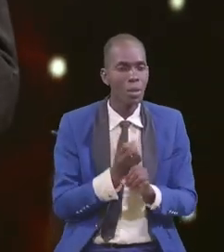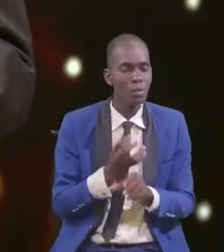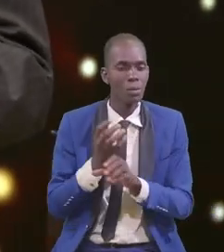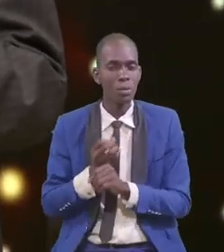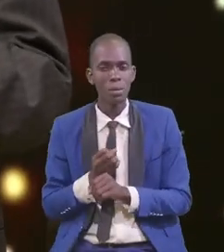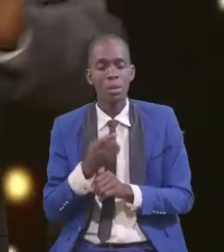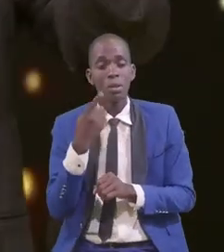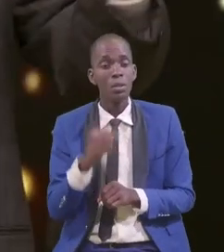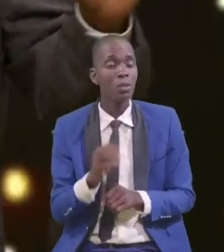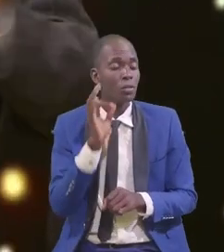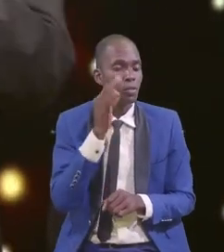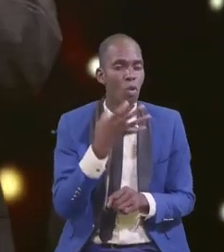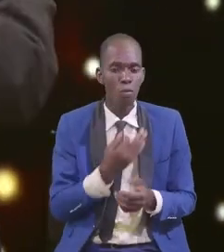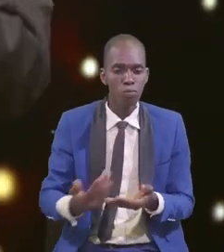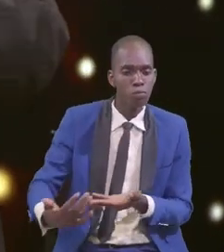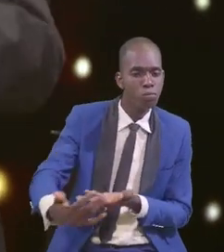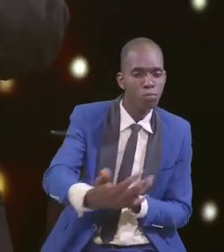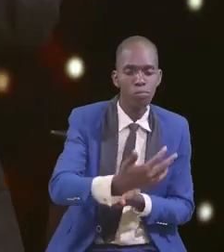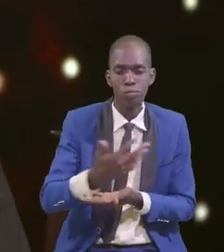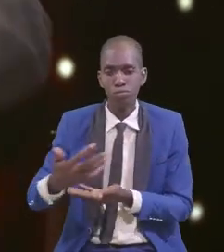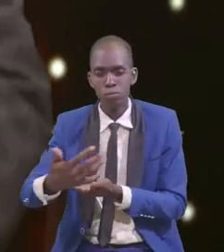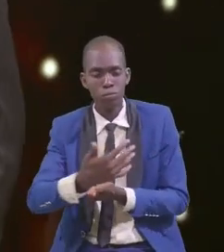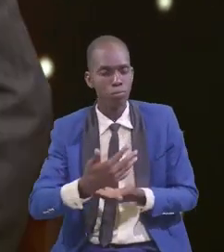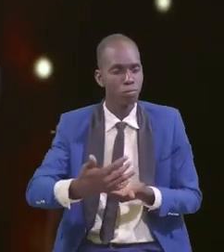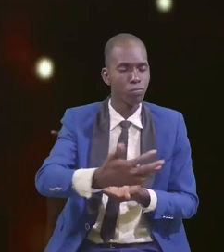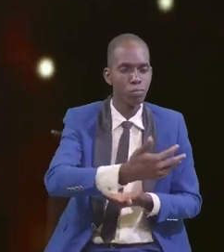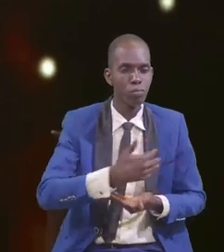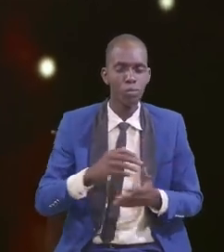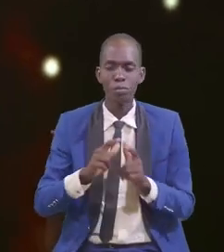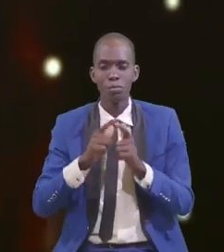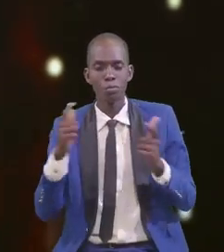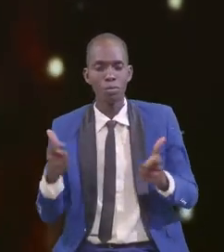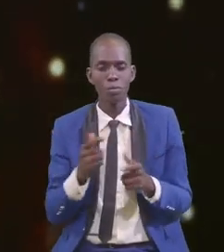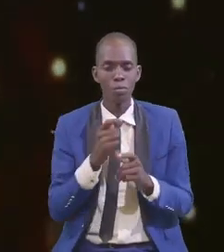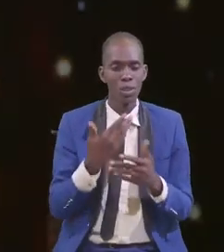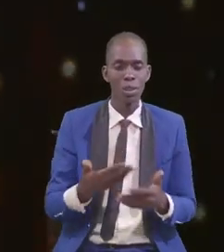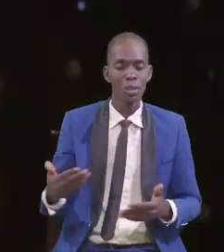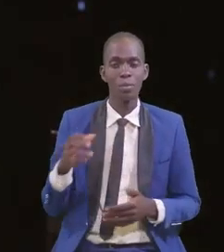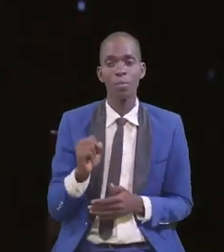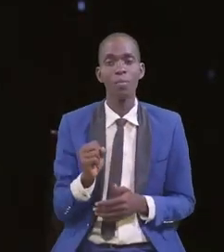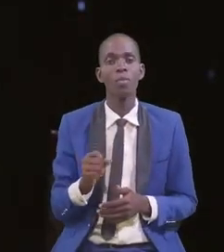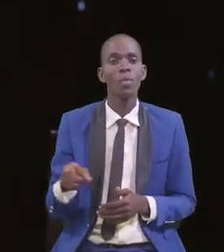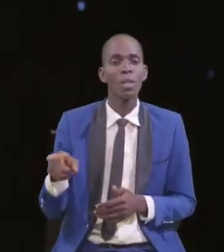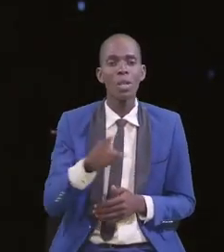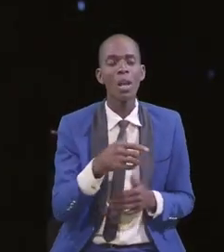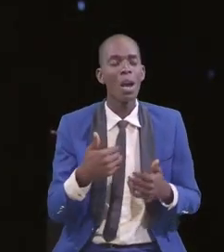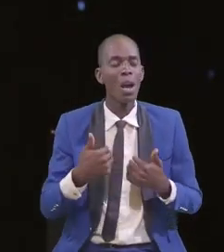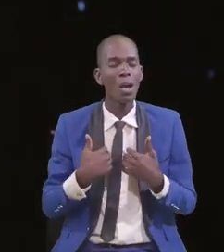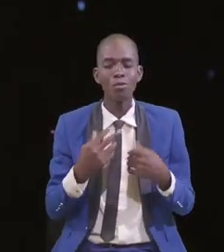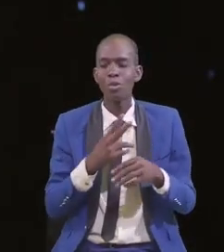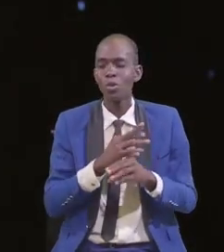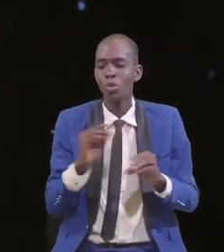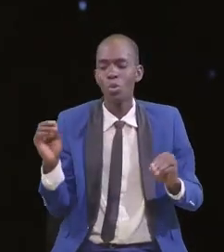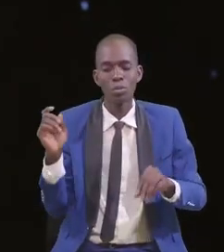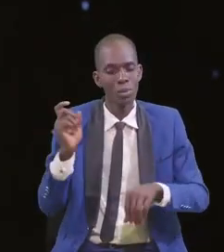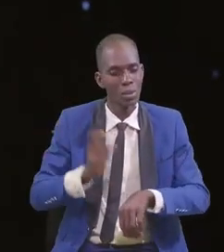of amassing, and the fruit of just gathering and gathering and gathering. They have no time.